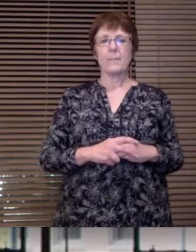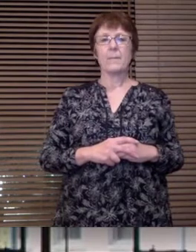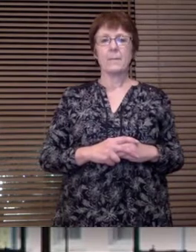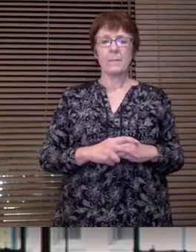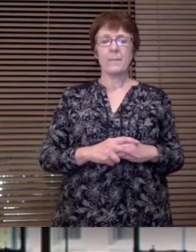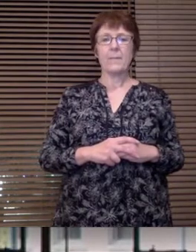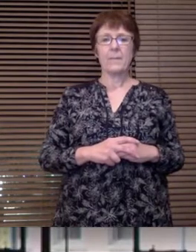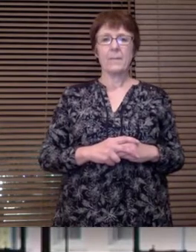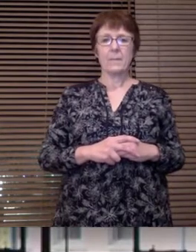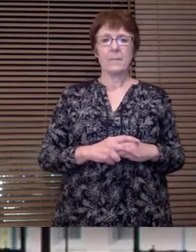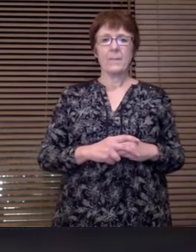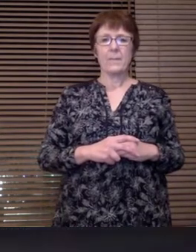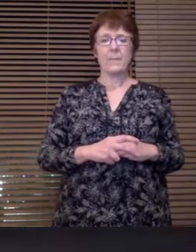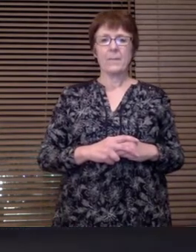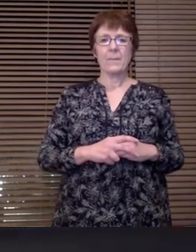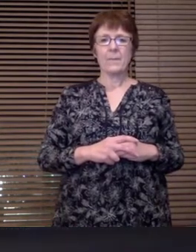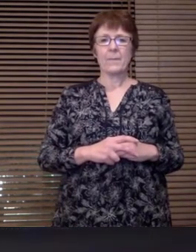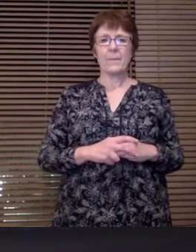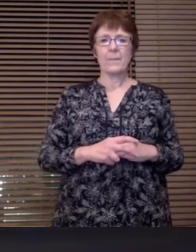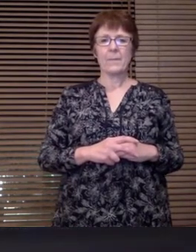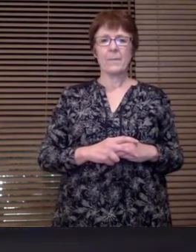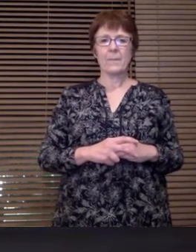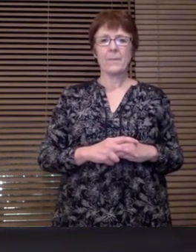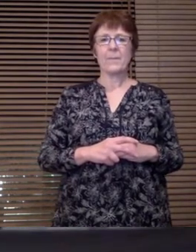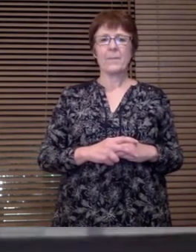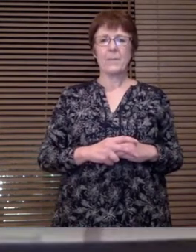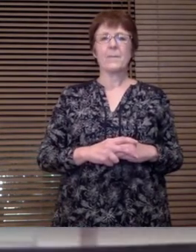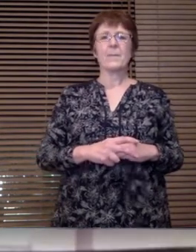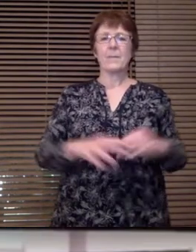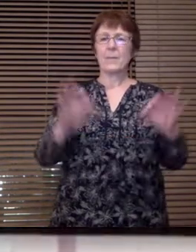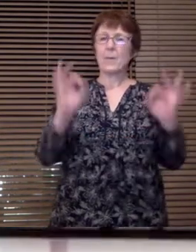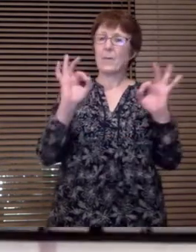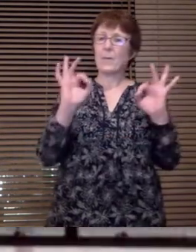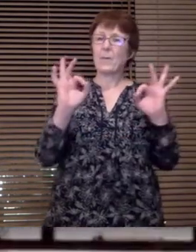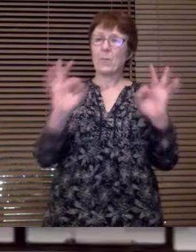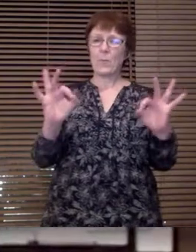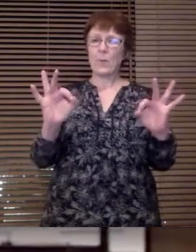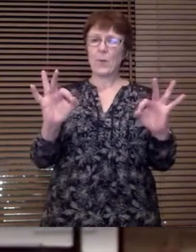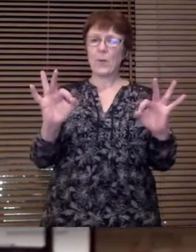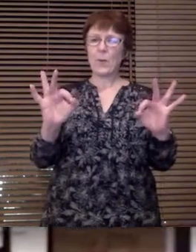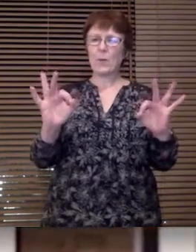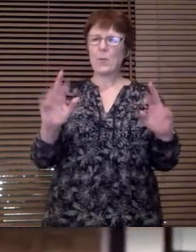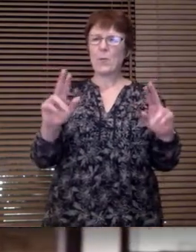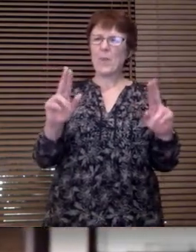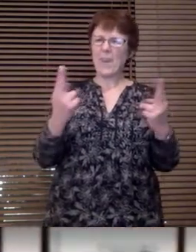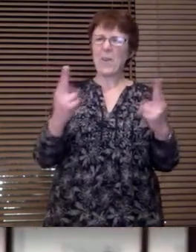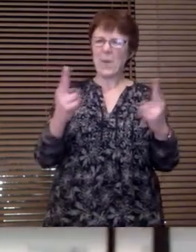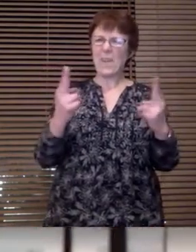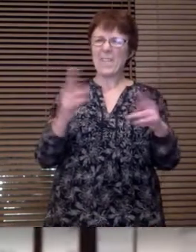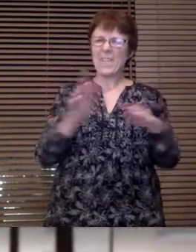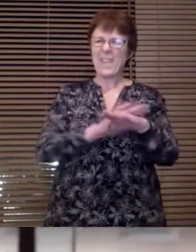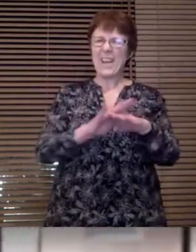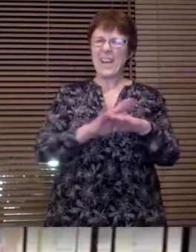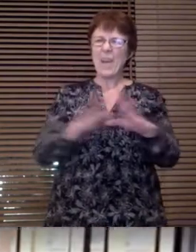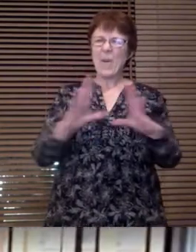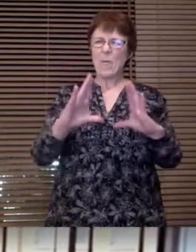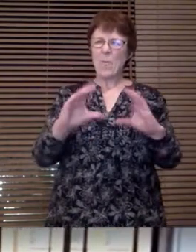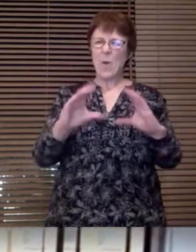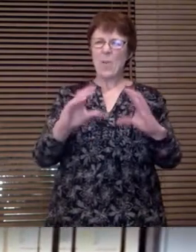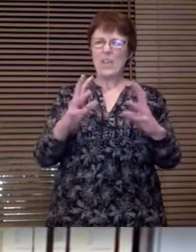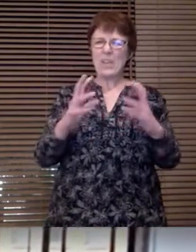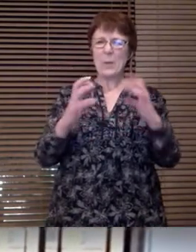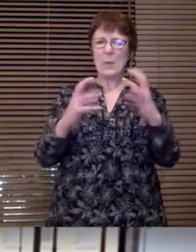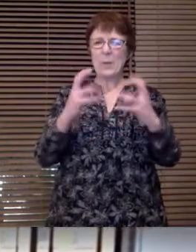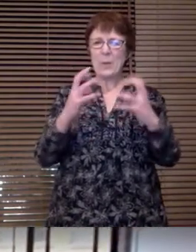3, 2, 1, and relax. You can possibly feel a burn in that shoulder. Like I say, very, very